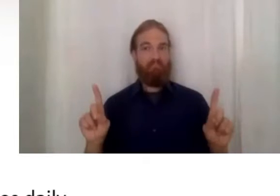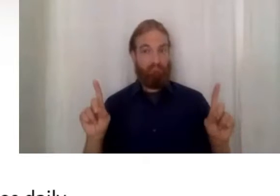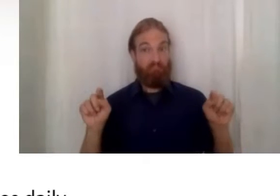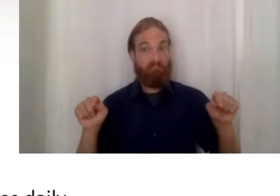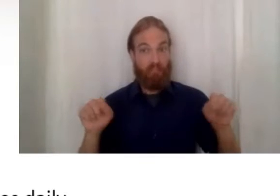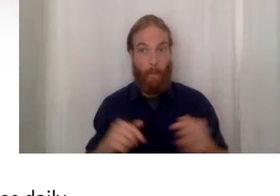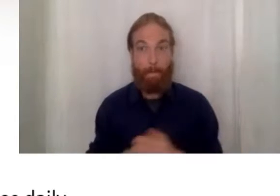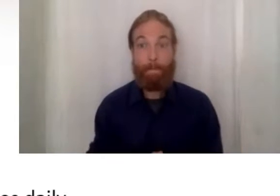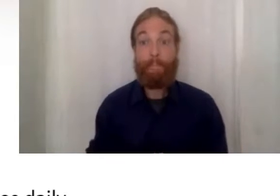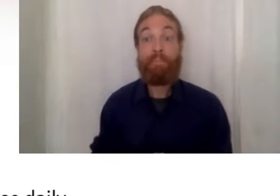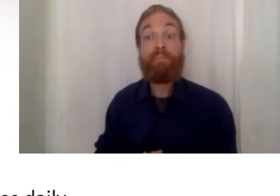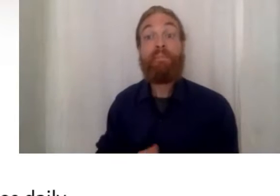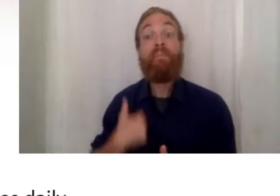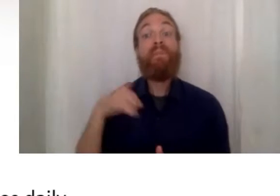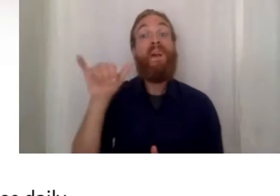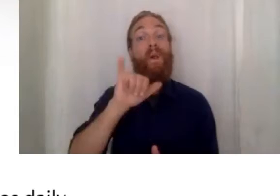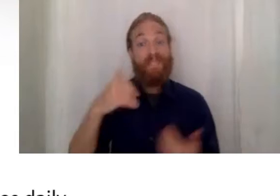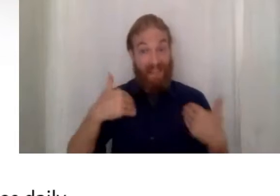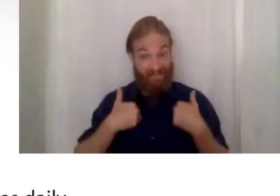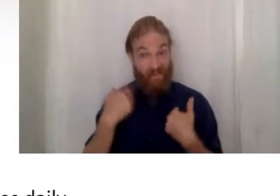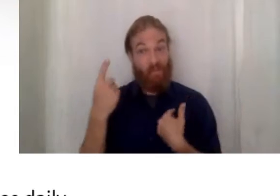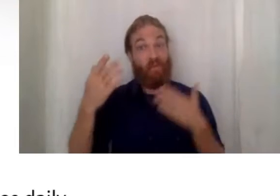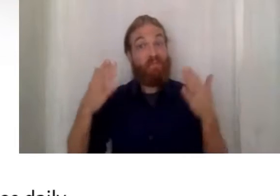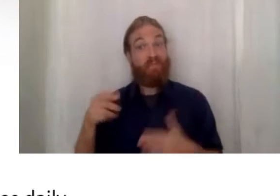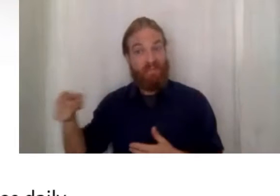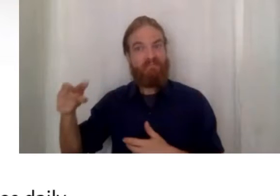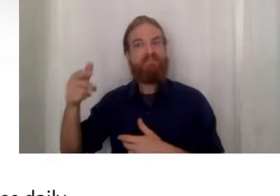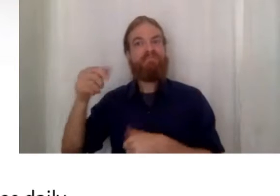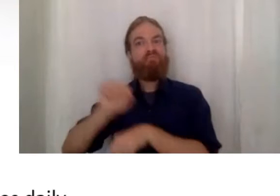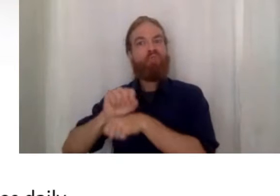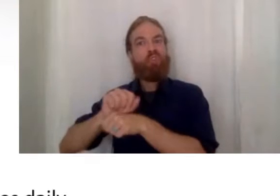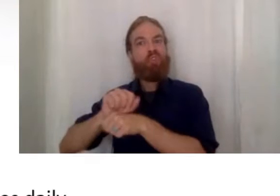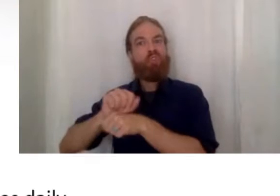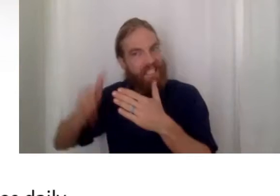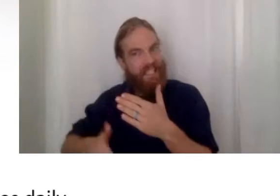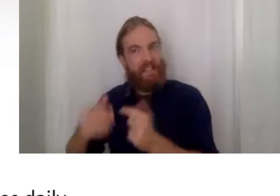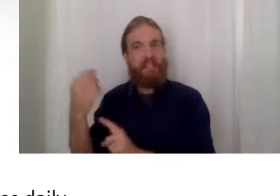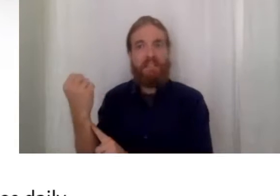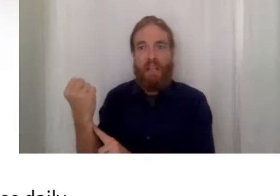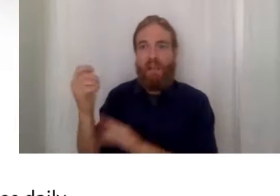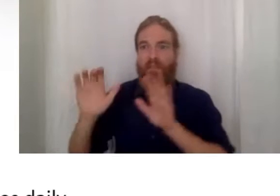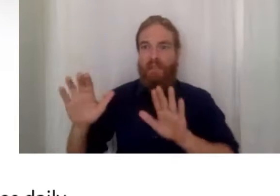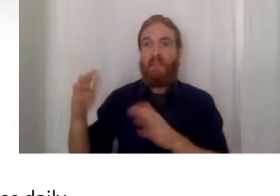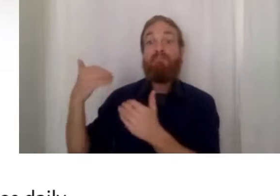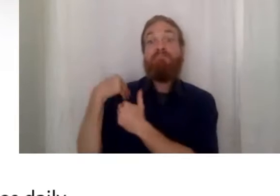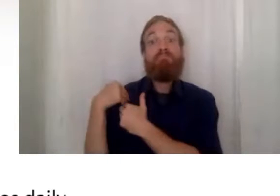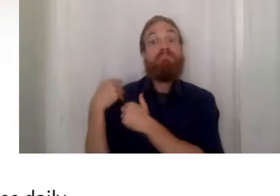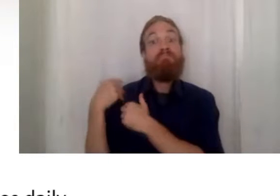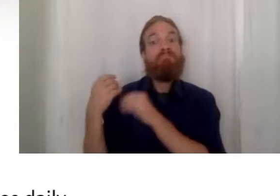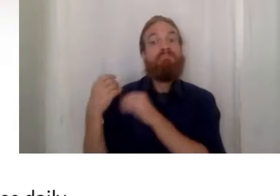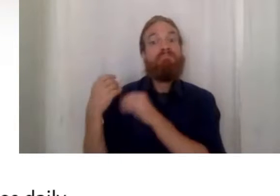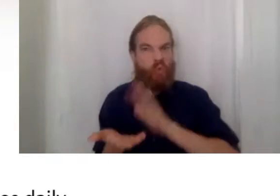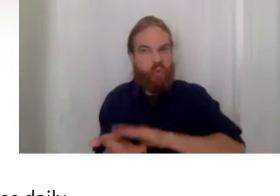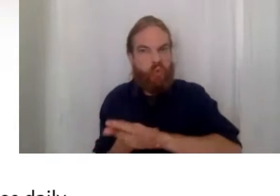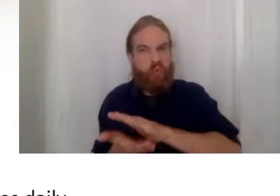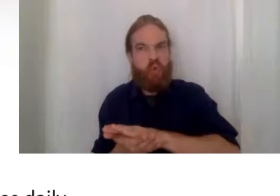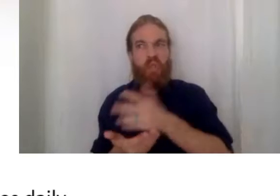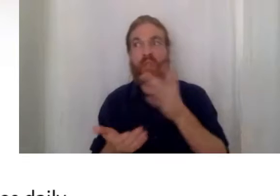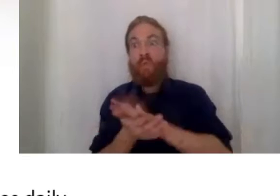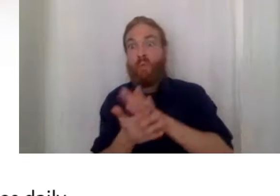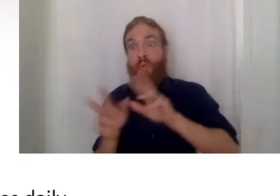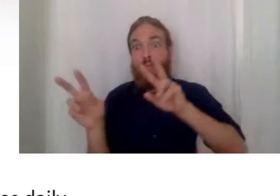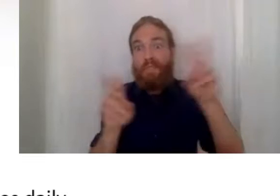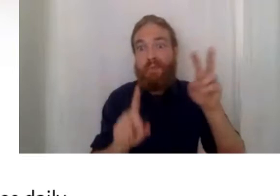a Sunday, every single week, we have one individual dedicated to just working through school stuff to ensure that if